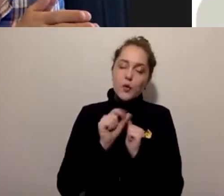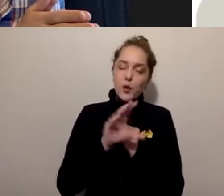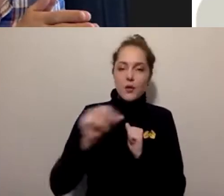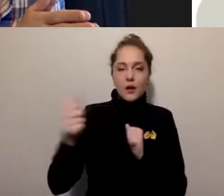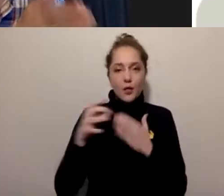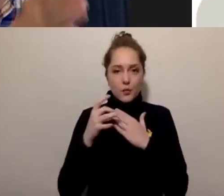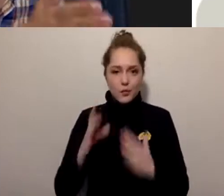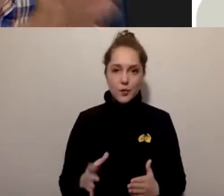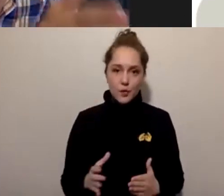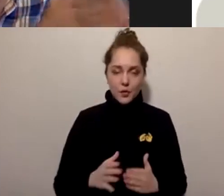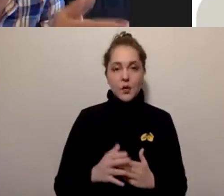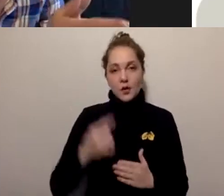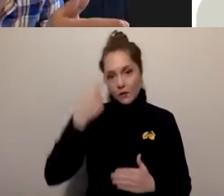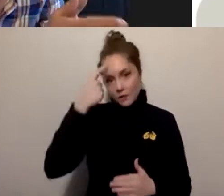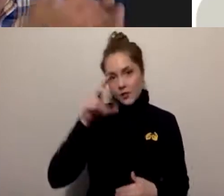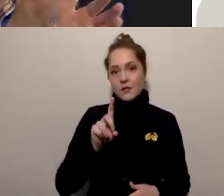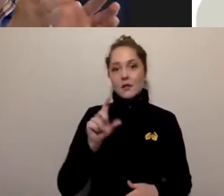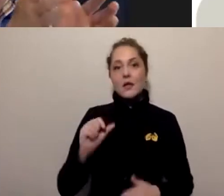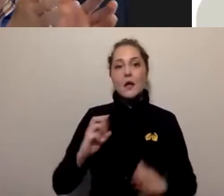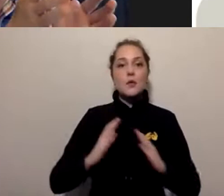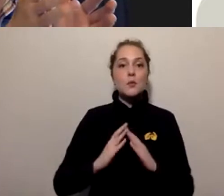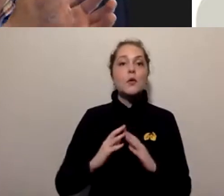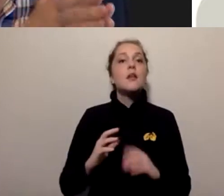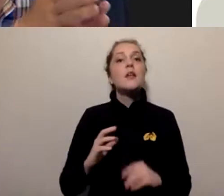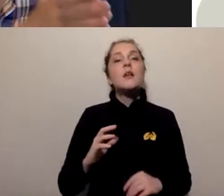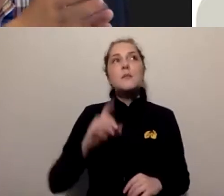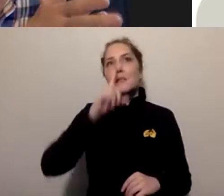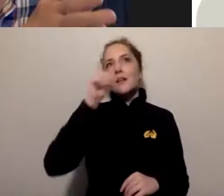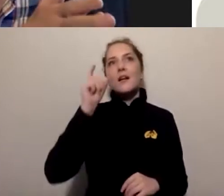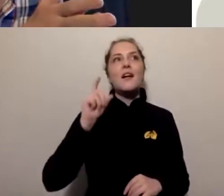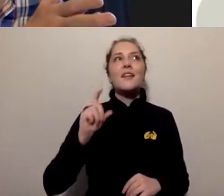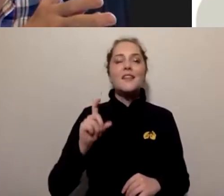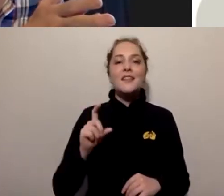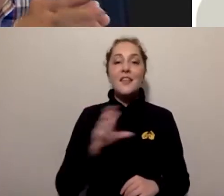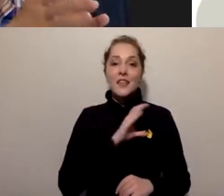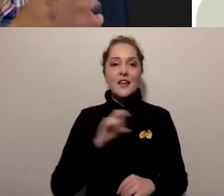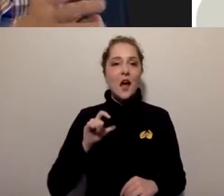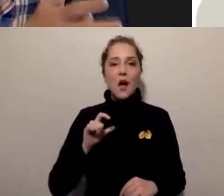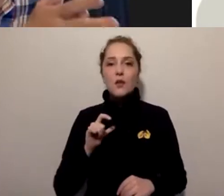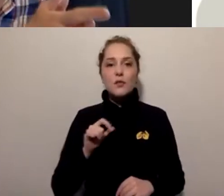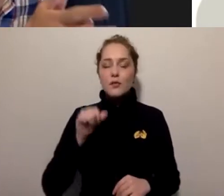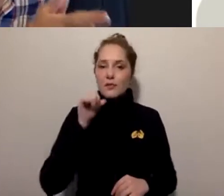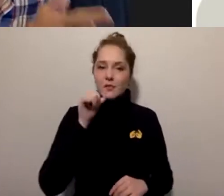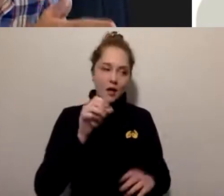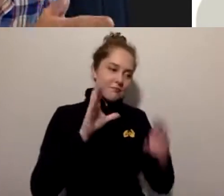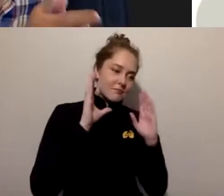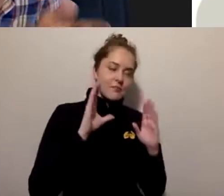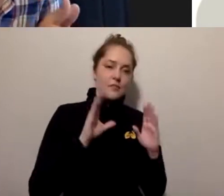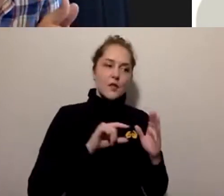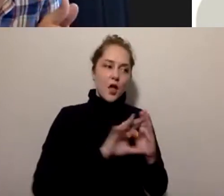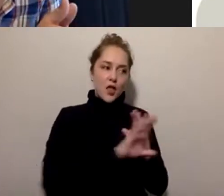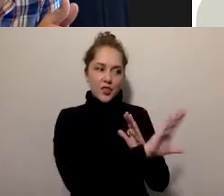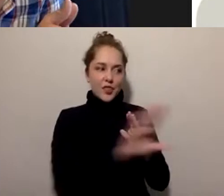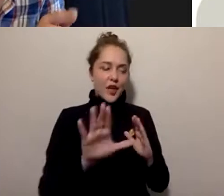leaders in the disabled community, because if the council isn't hearing those to address what those needs are, then we're not